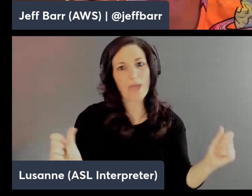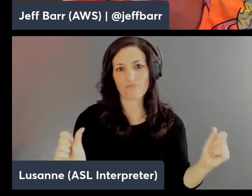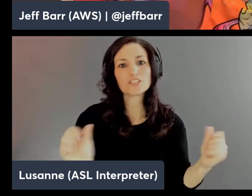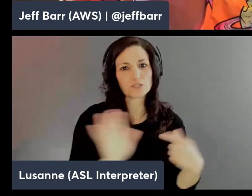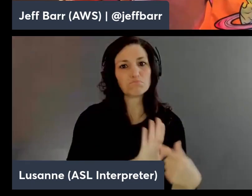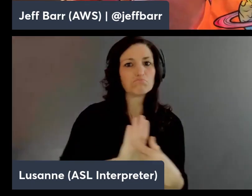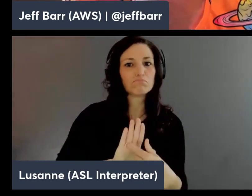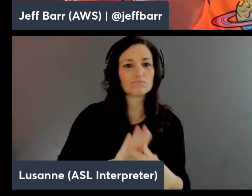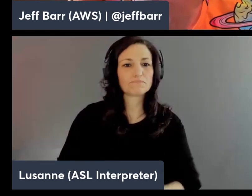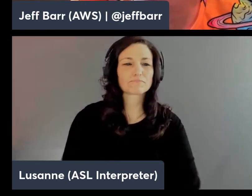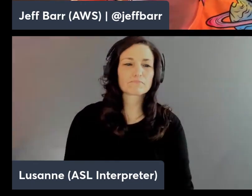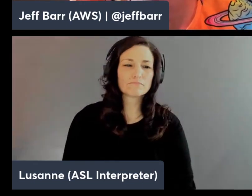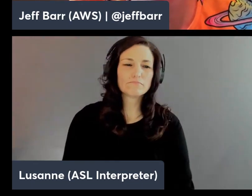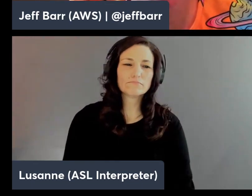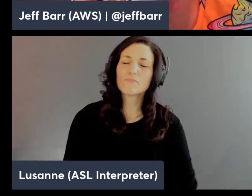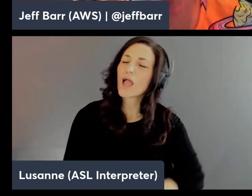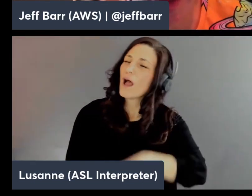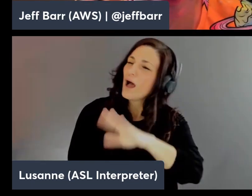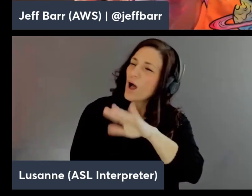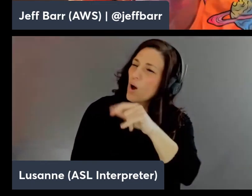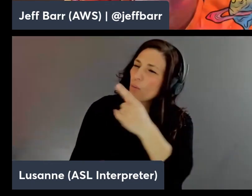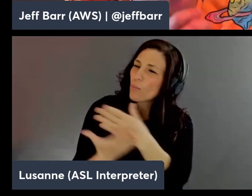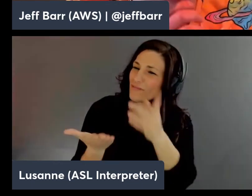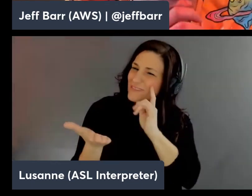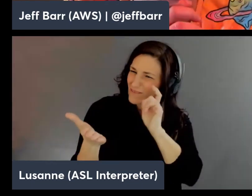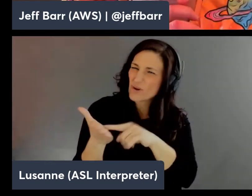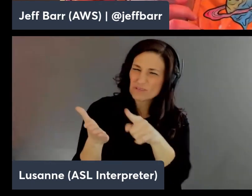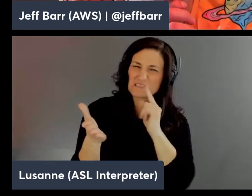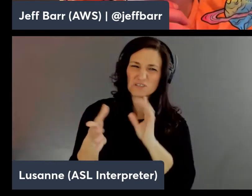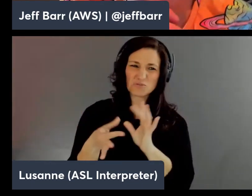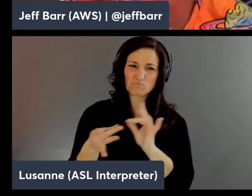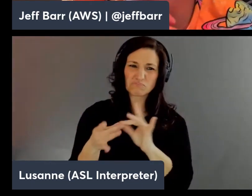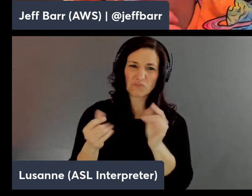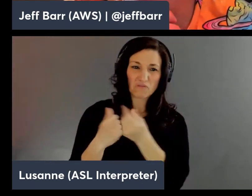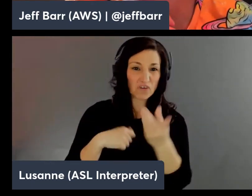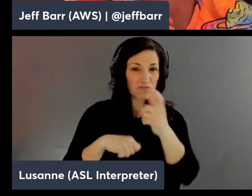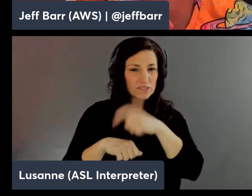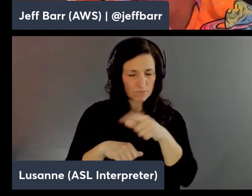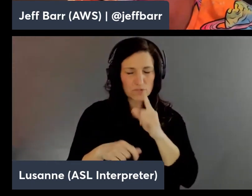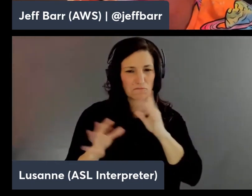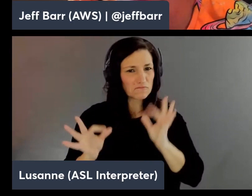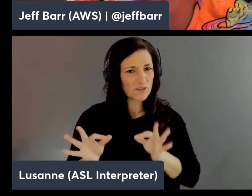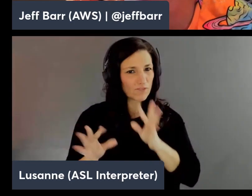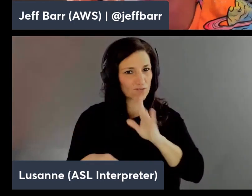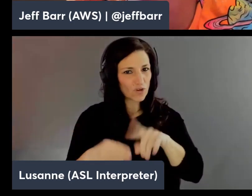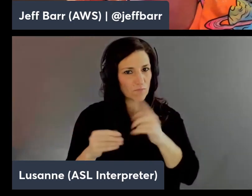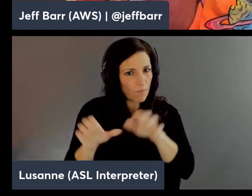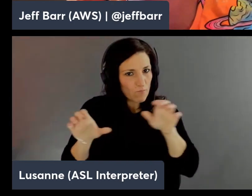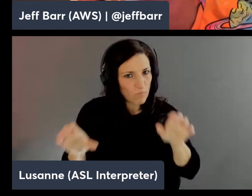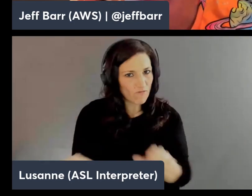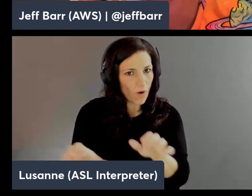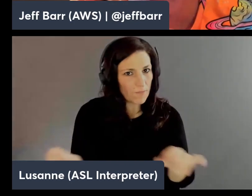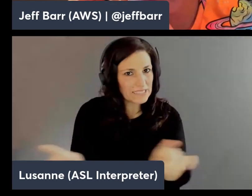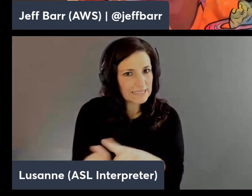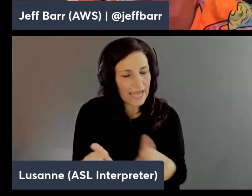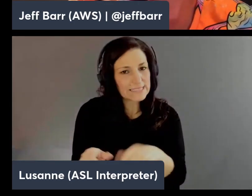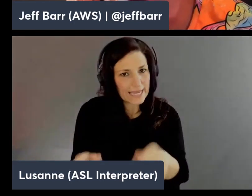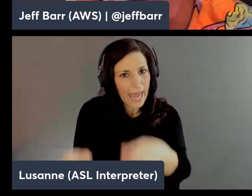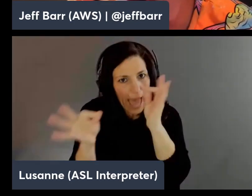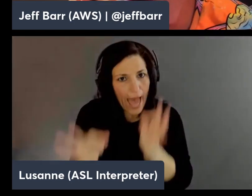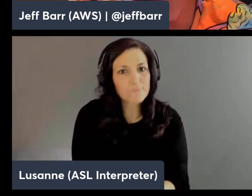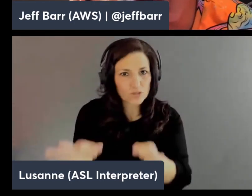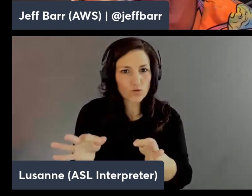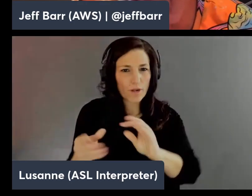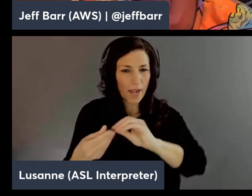So I mean, one thing that I picked up on that you've I think hinted at a couple different times, you've certainly talked about performance as an absolute number, but you've